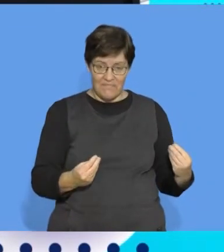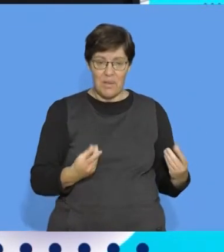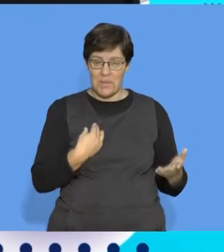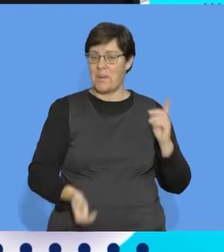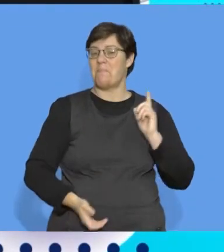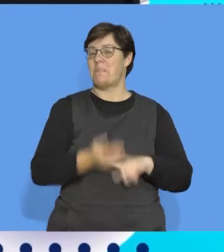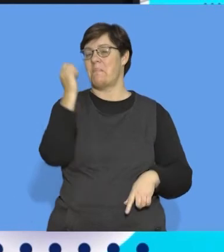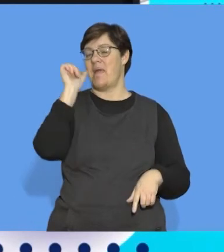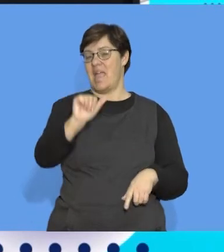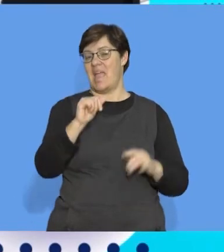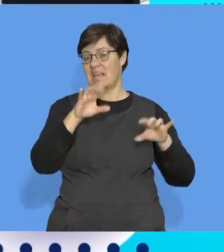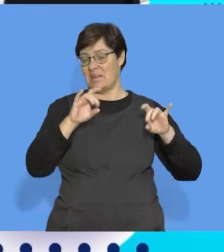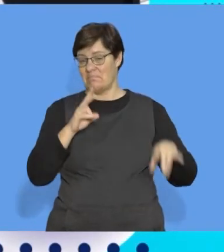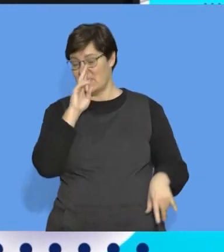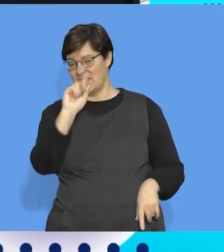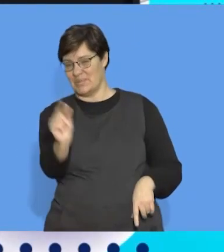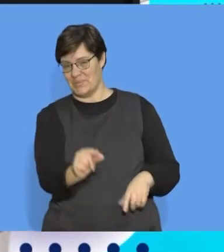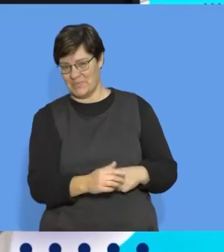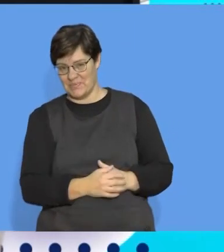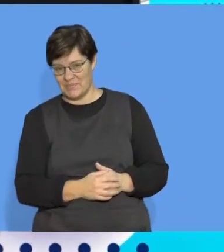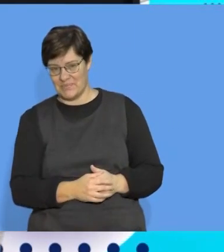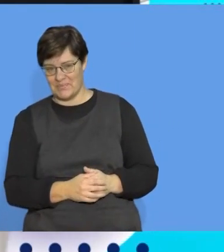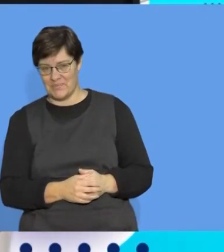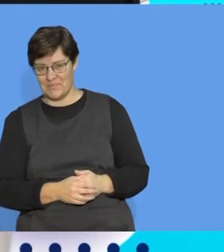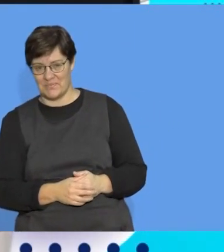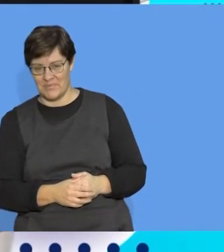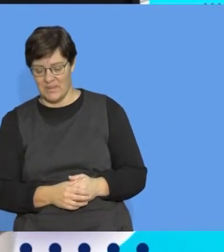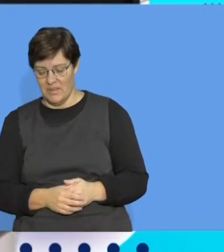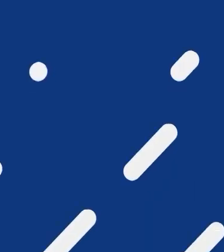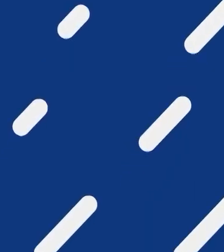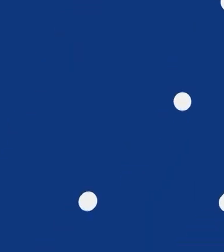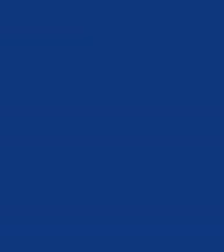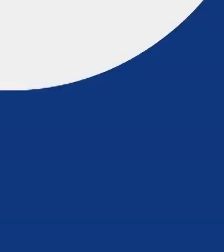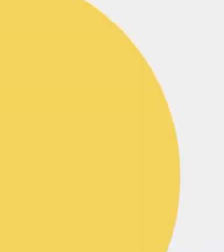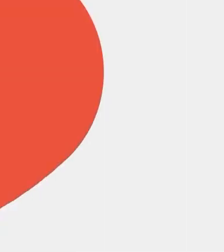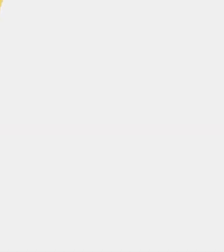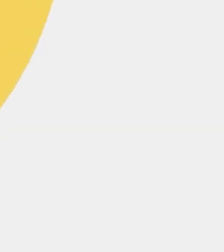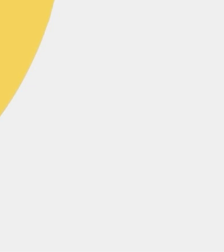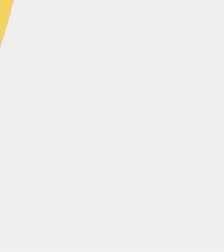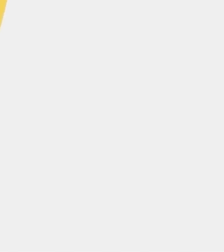enjoy doing something, you're going to ace it in the exams. See you just now.